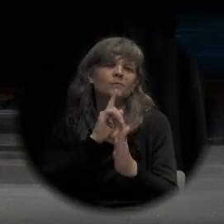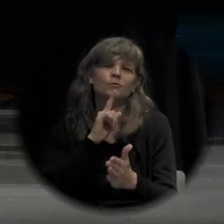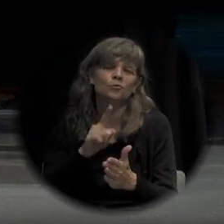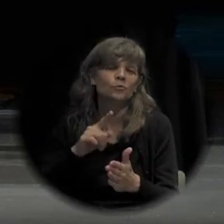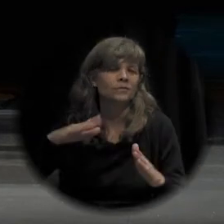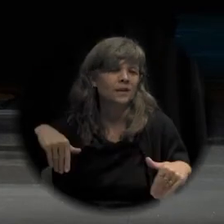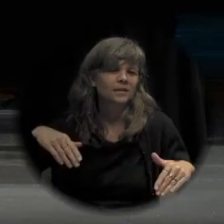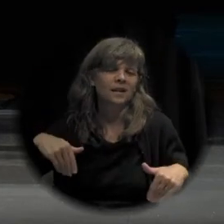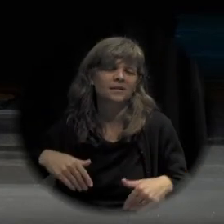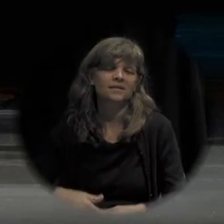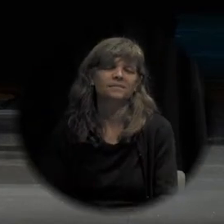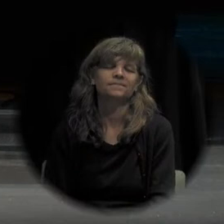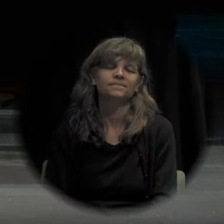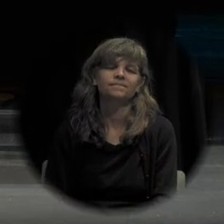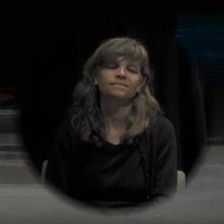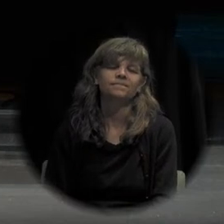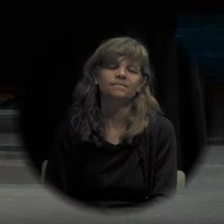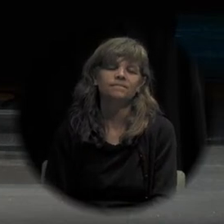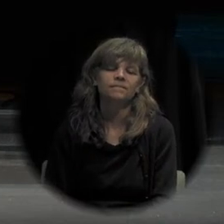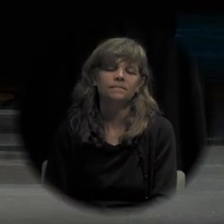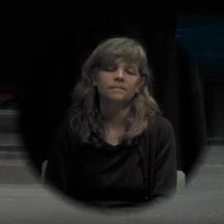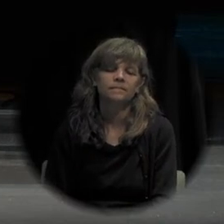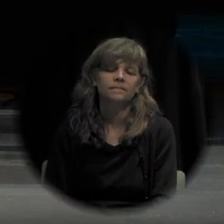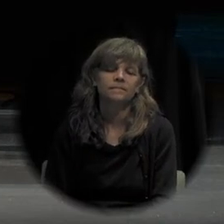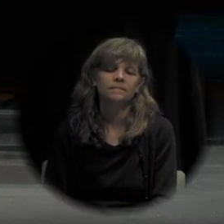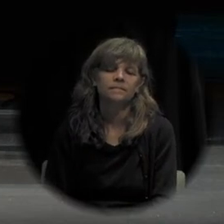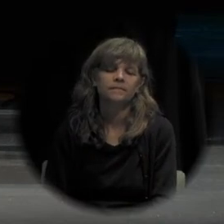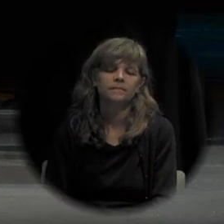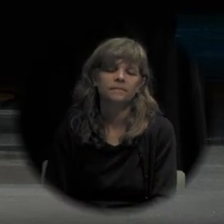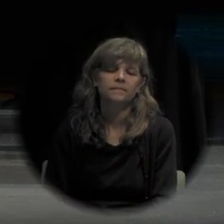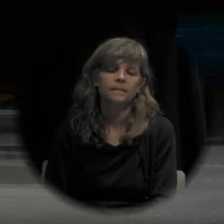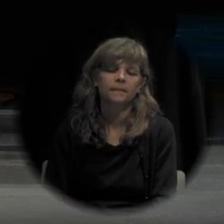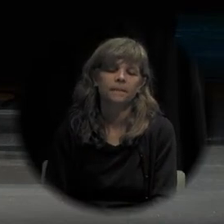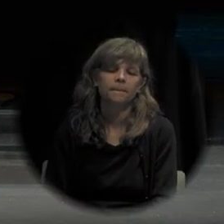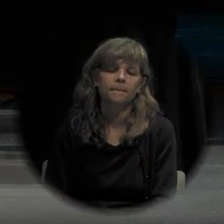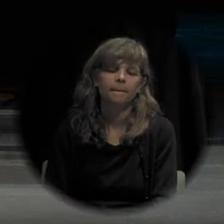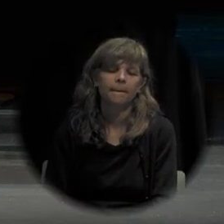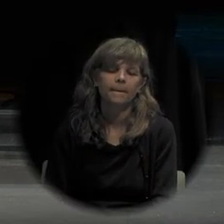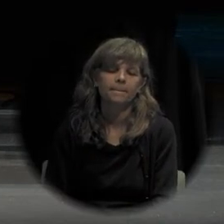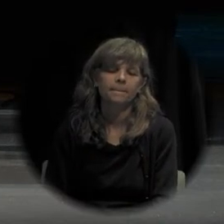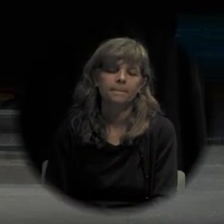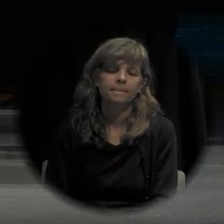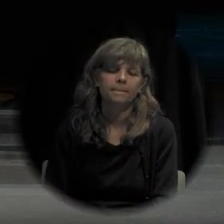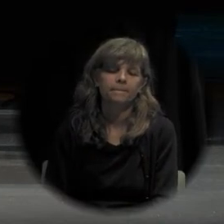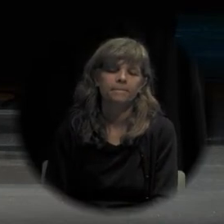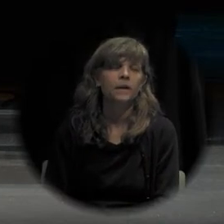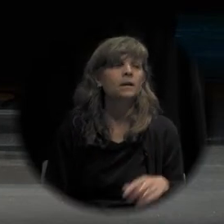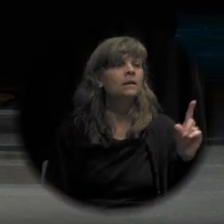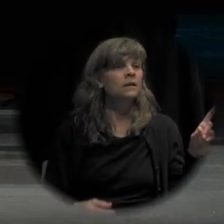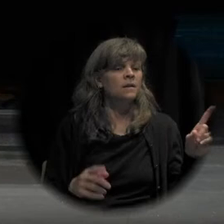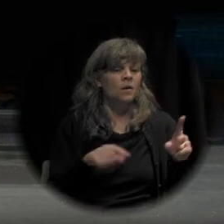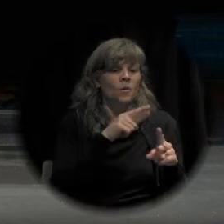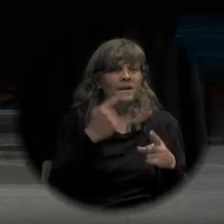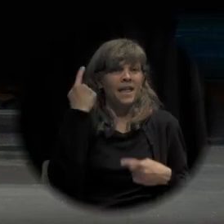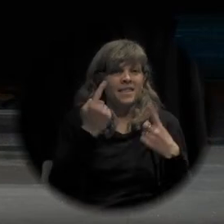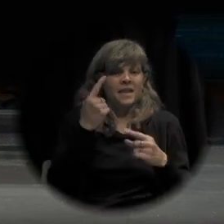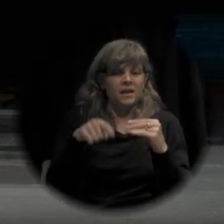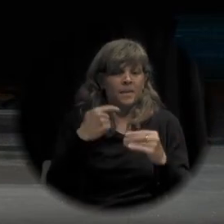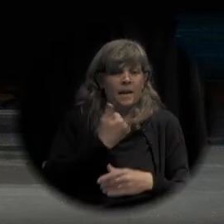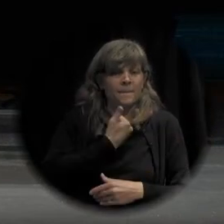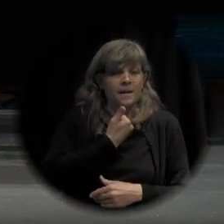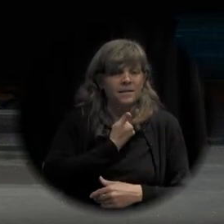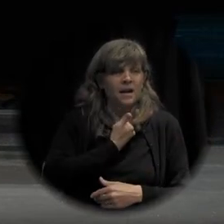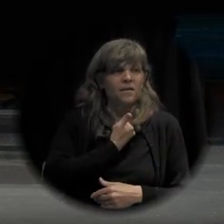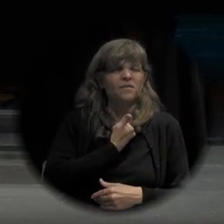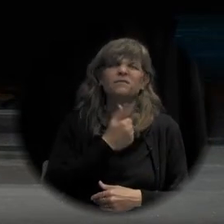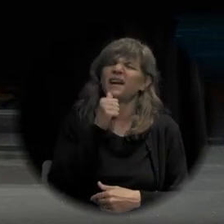but of my better qualities, I think I have some. Patience is not